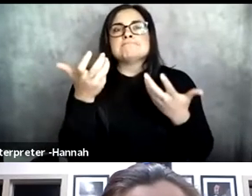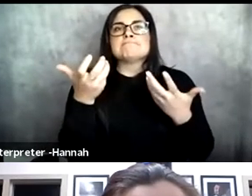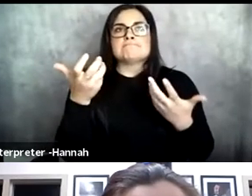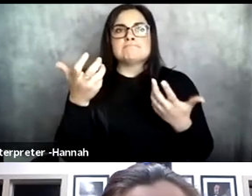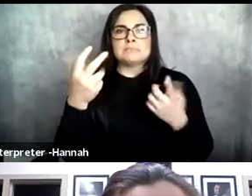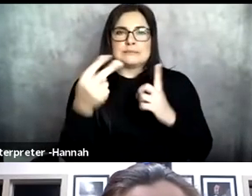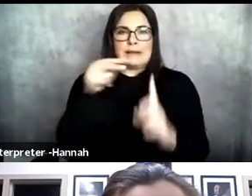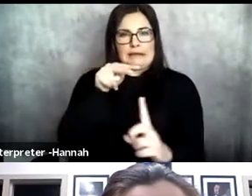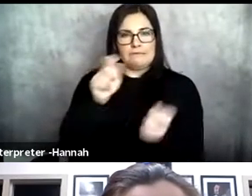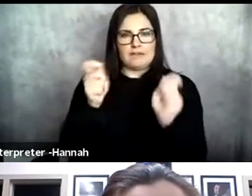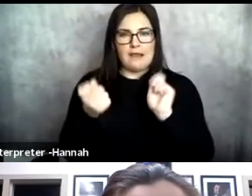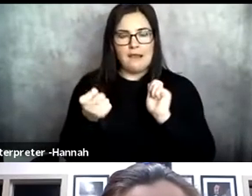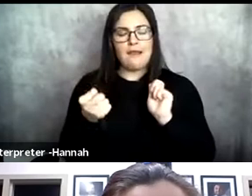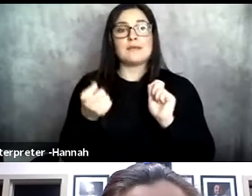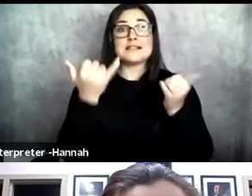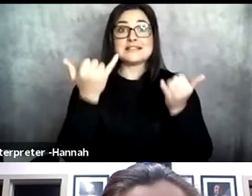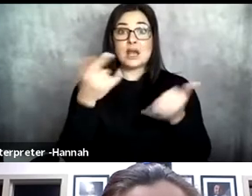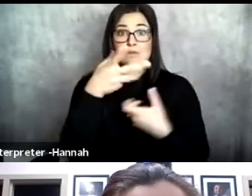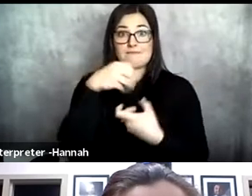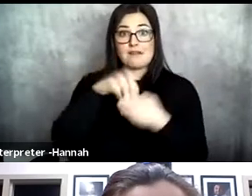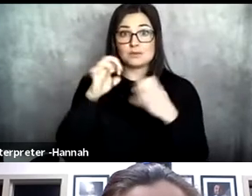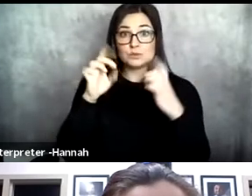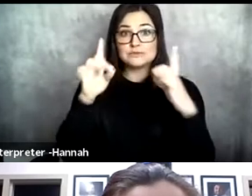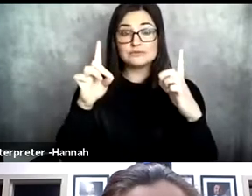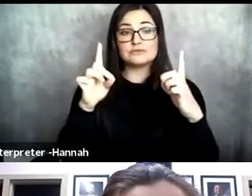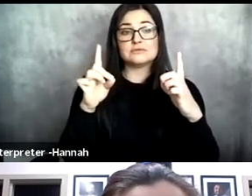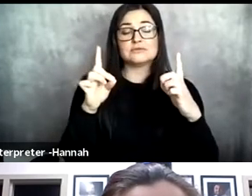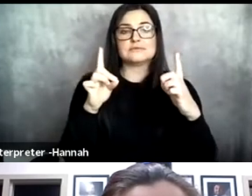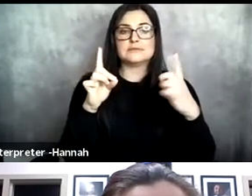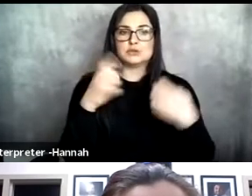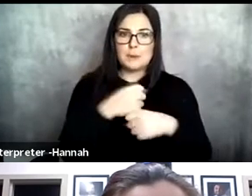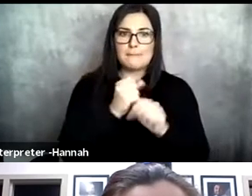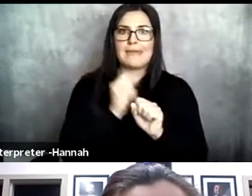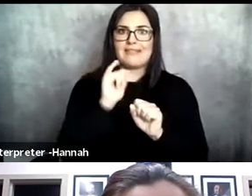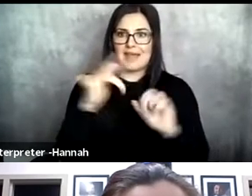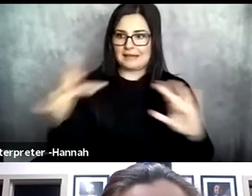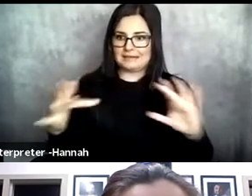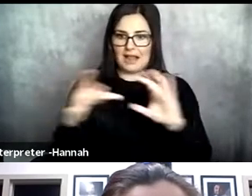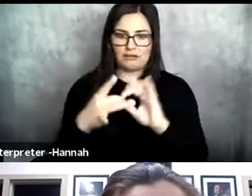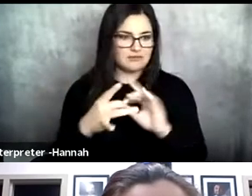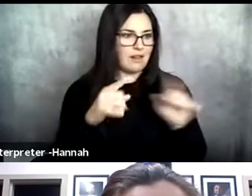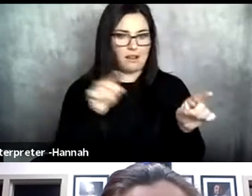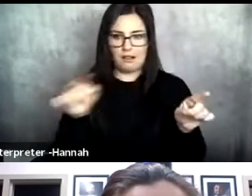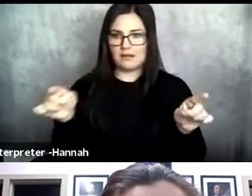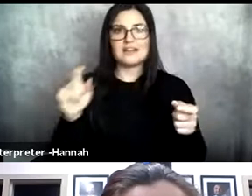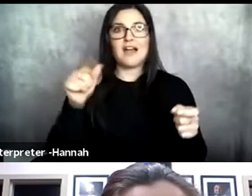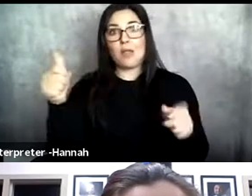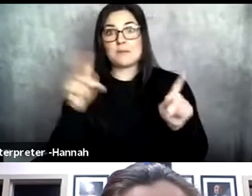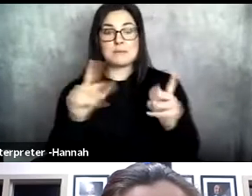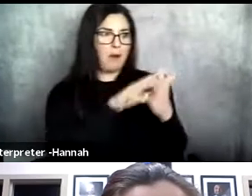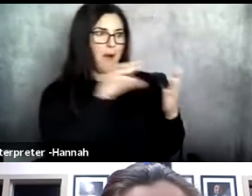way now, now being in education and, making these connections and making these changes in other people's